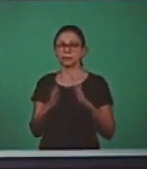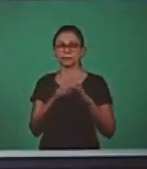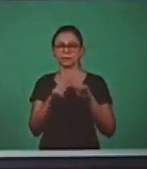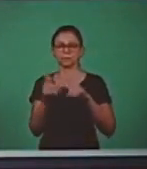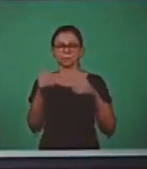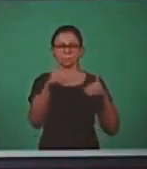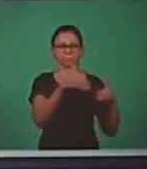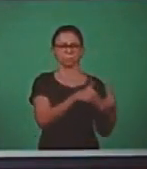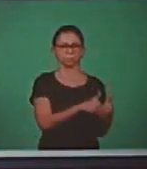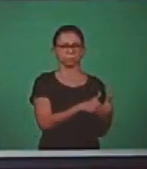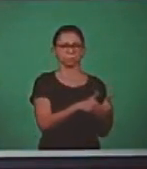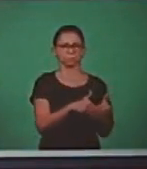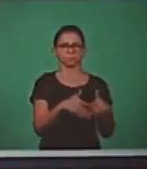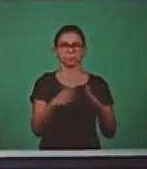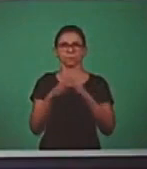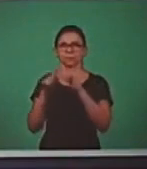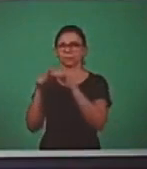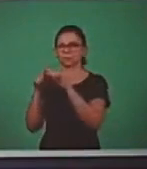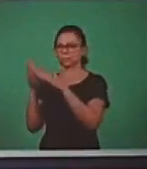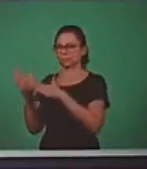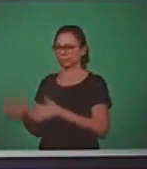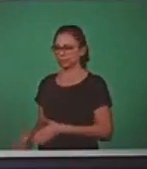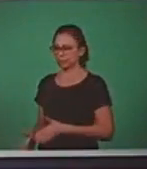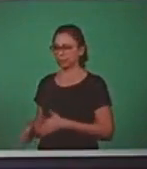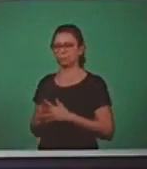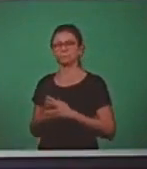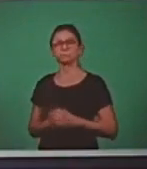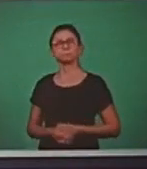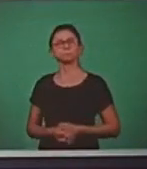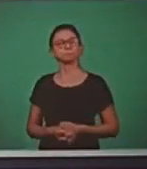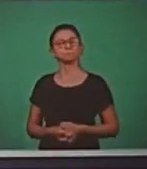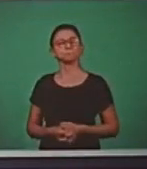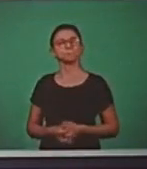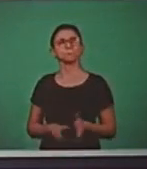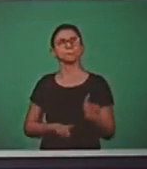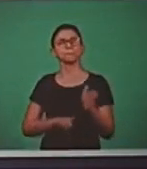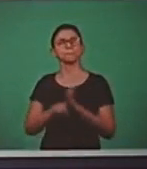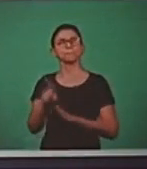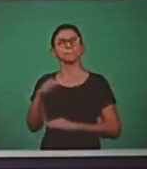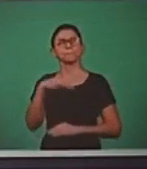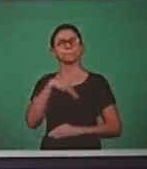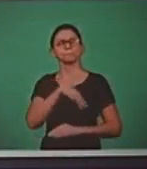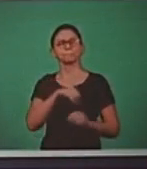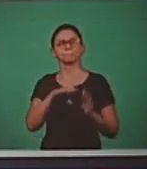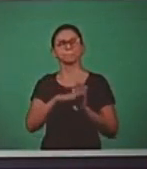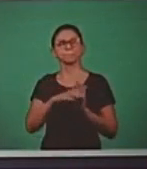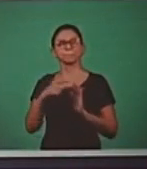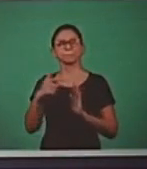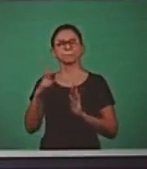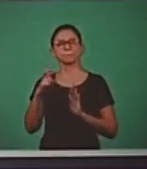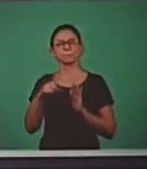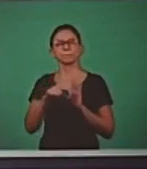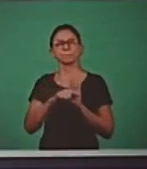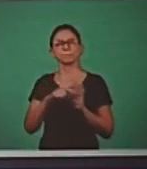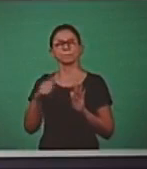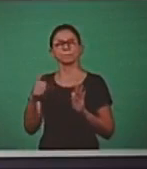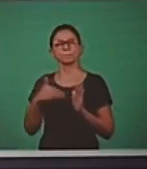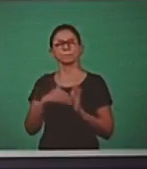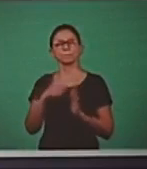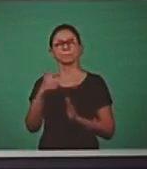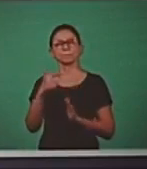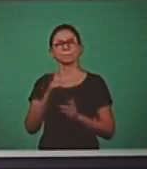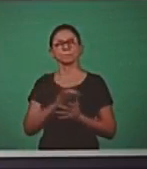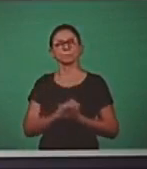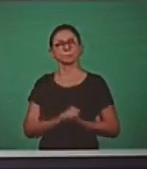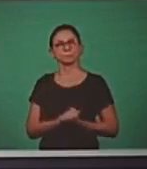one faithful church, and one unfaithful church. So the question is the following. In the Gospel of Matthew, chapter 25, verse from